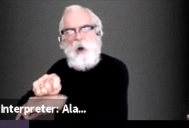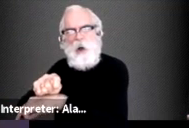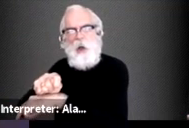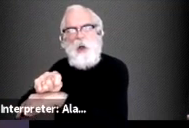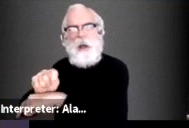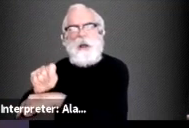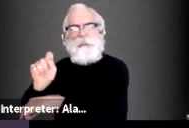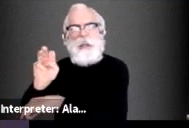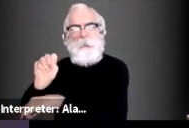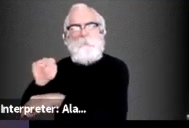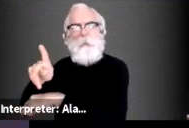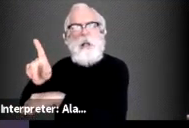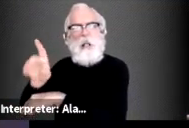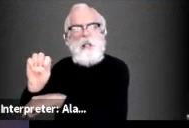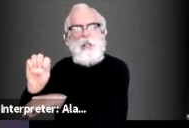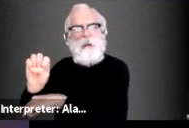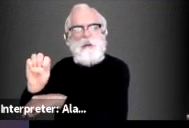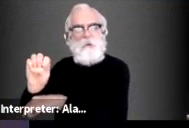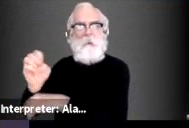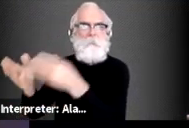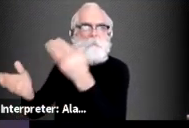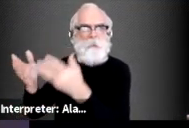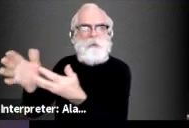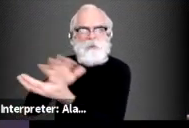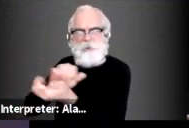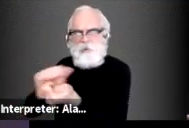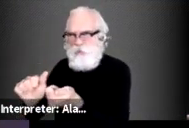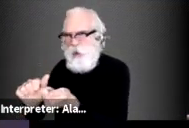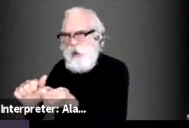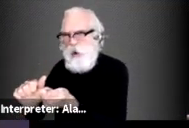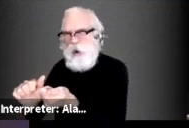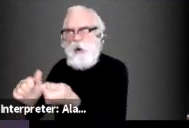to tell, and I haven't really decided which yet.